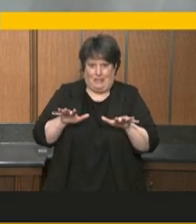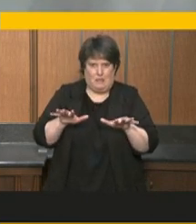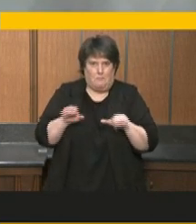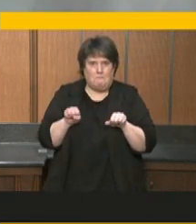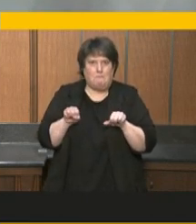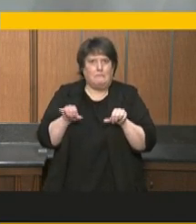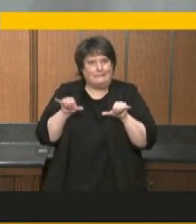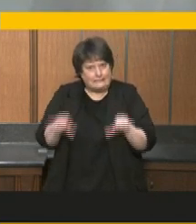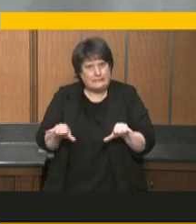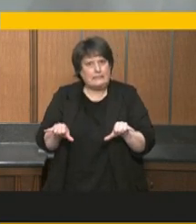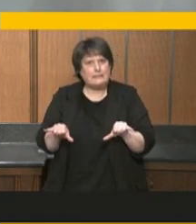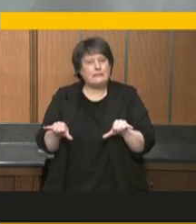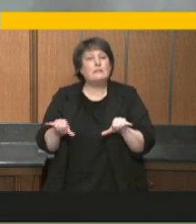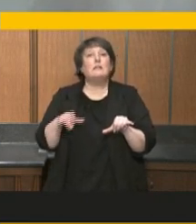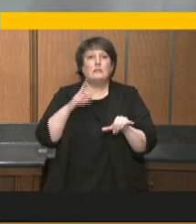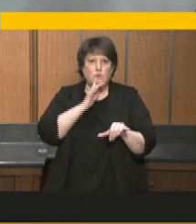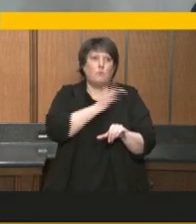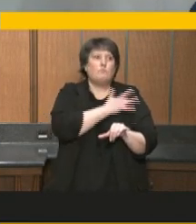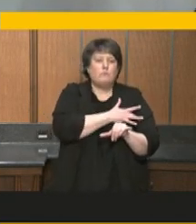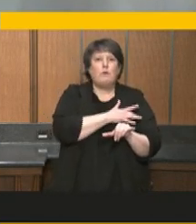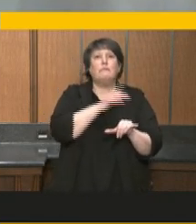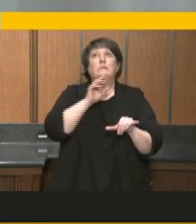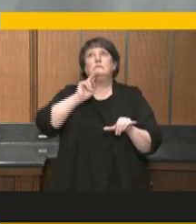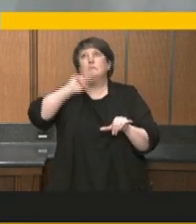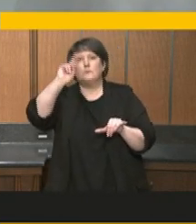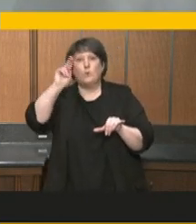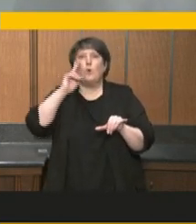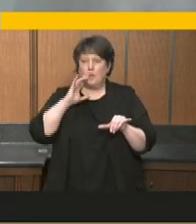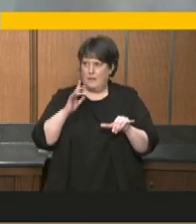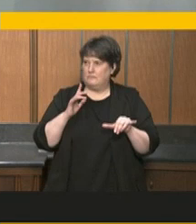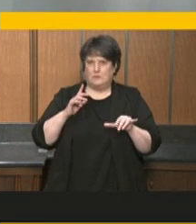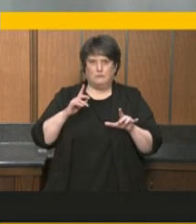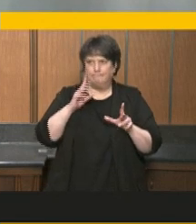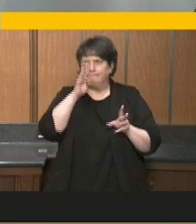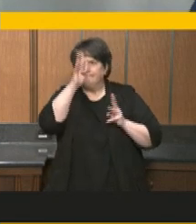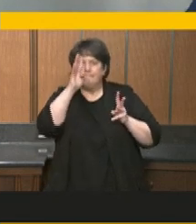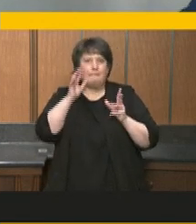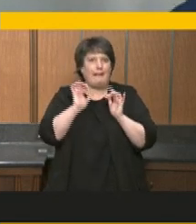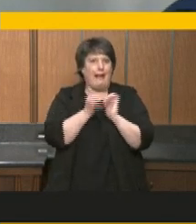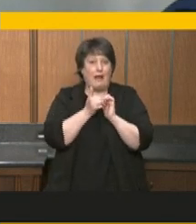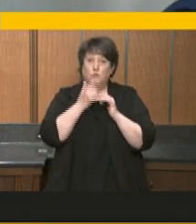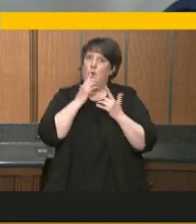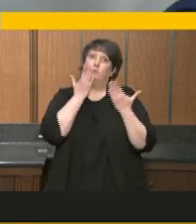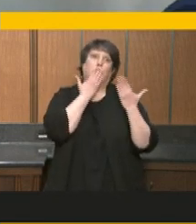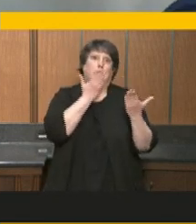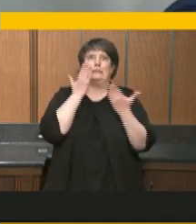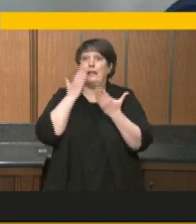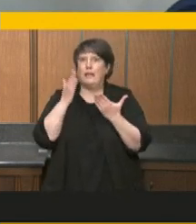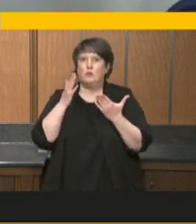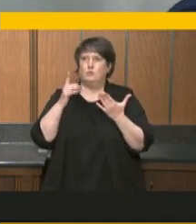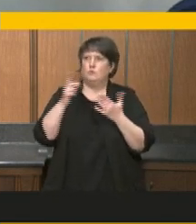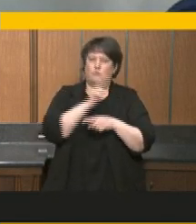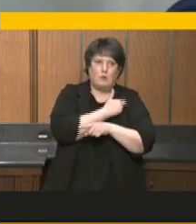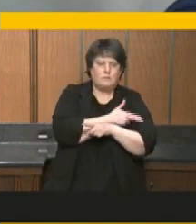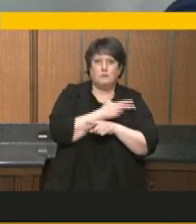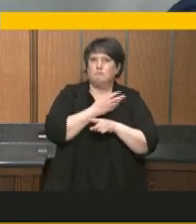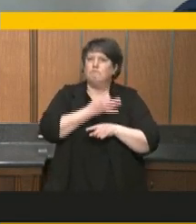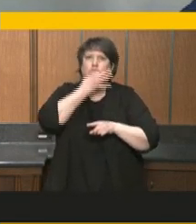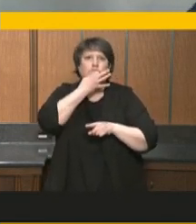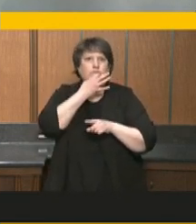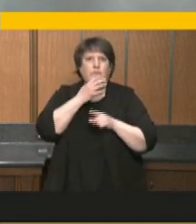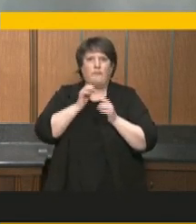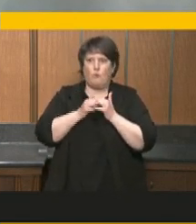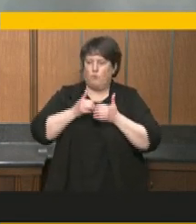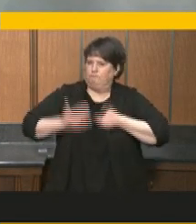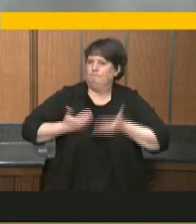have been ramping up their capacity to do so in incredibly innovative ways. I want to thank them for how quickly they're moving. However,